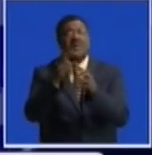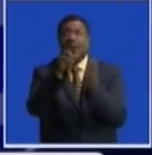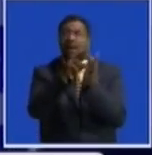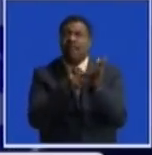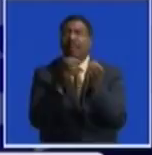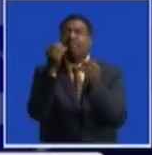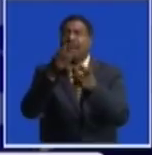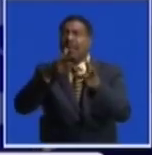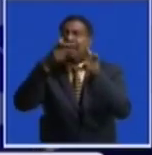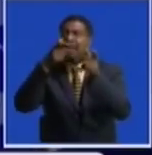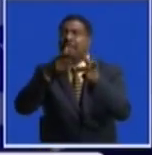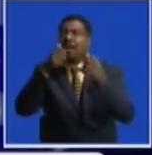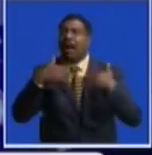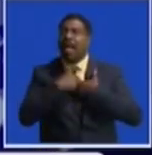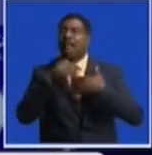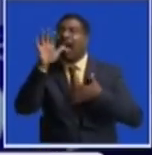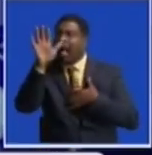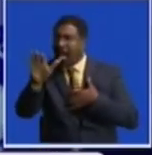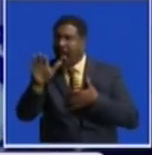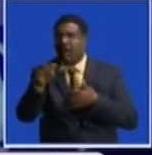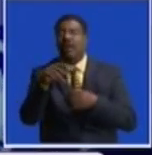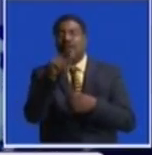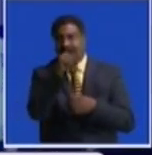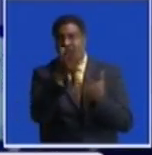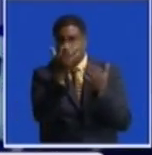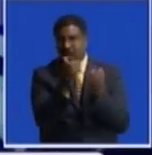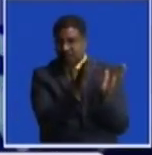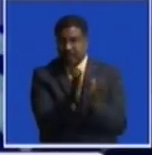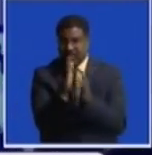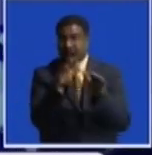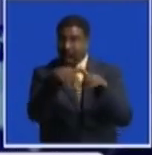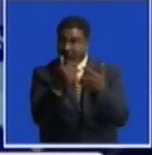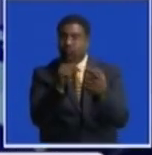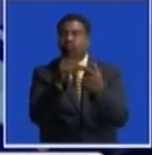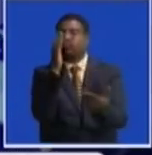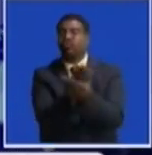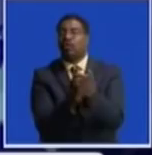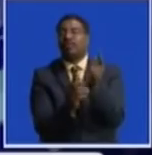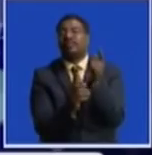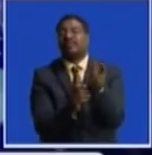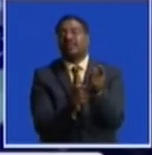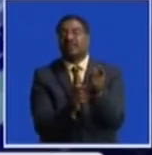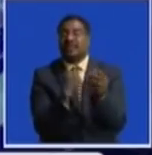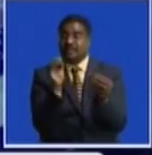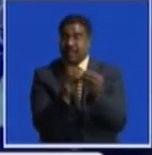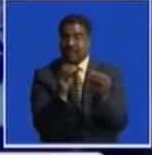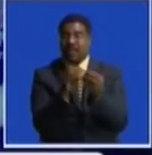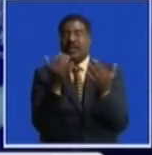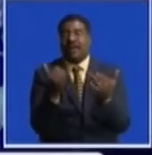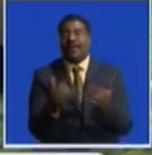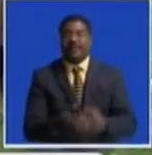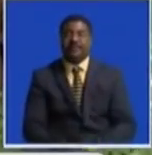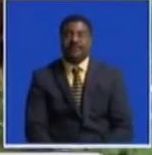increased poaching in the Mosio Tunya National Park and is working on modalities to curb the vice. Details are in the following